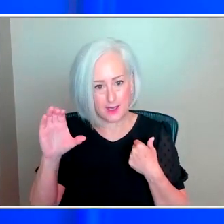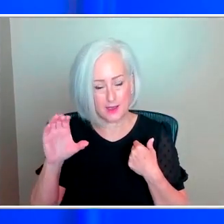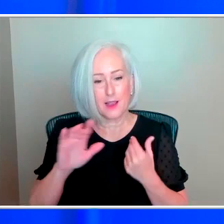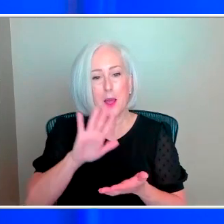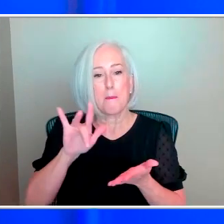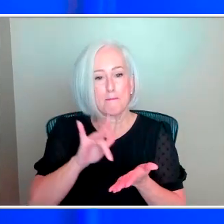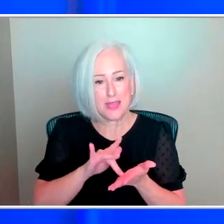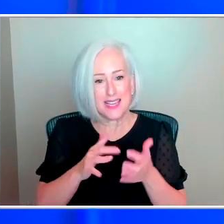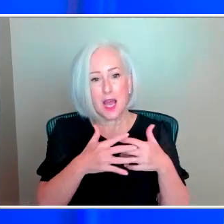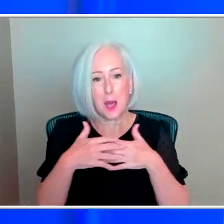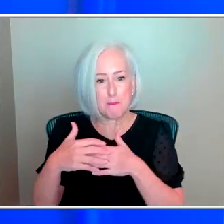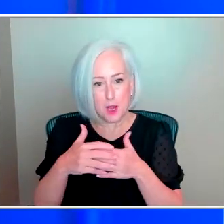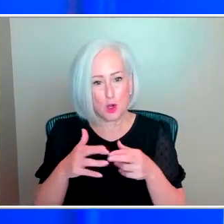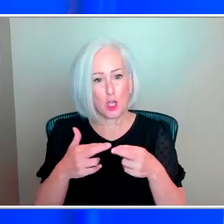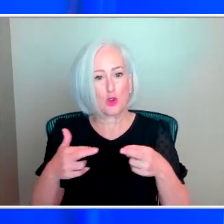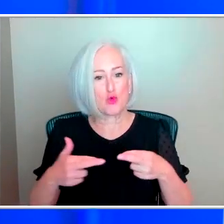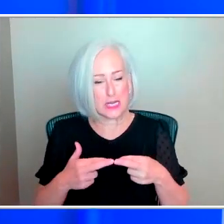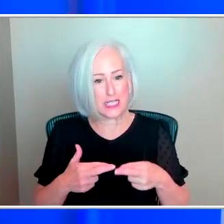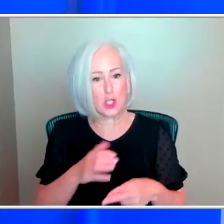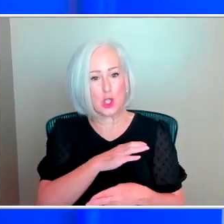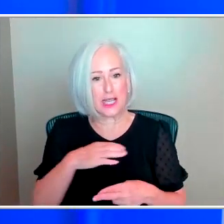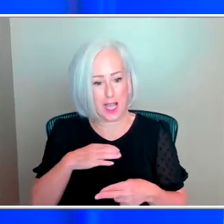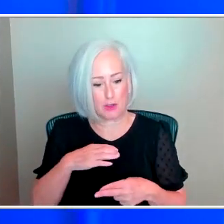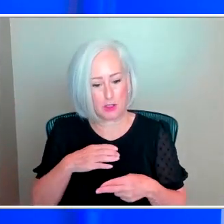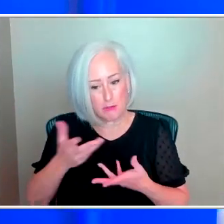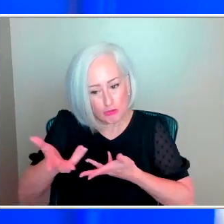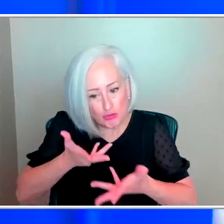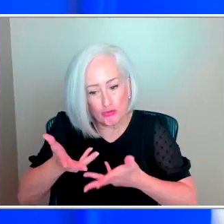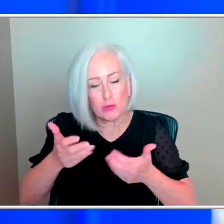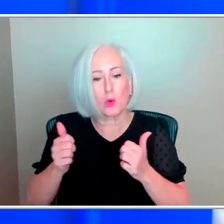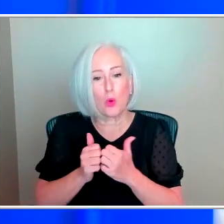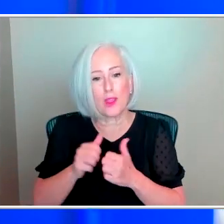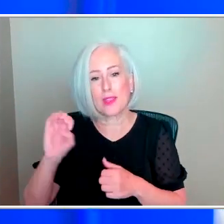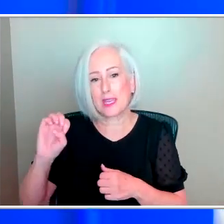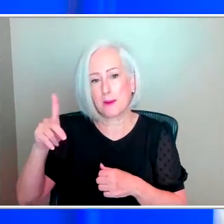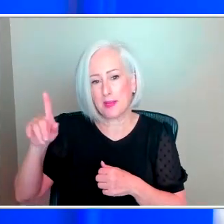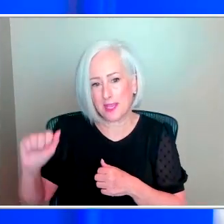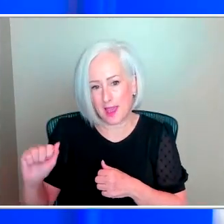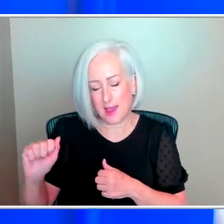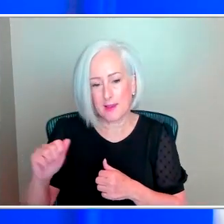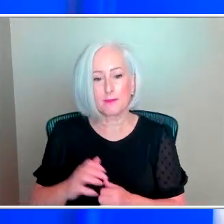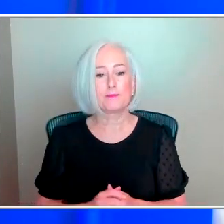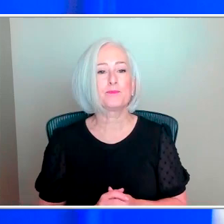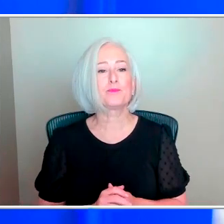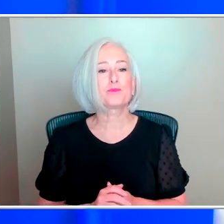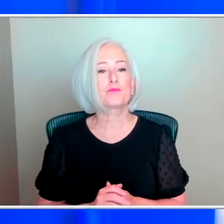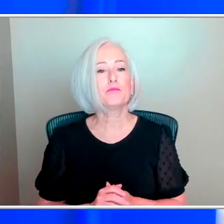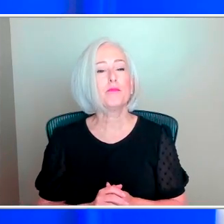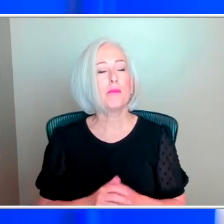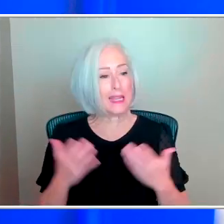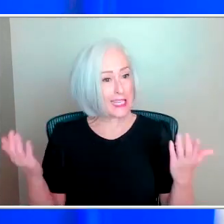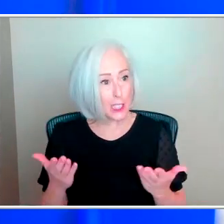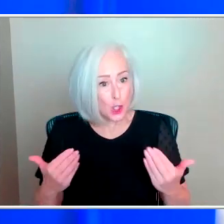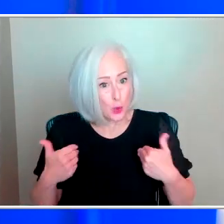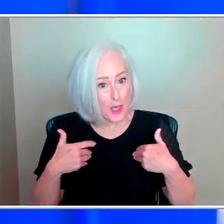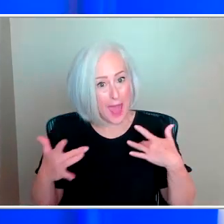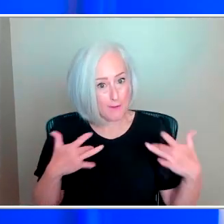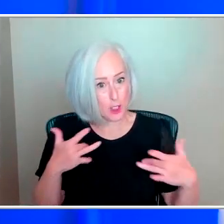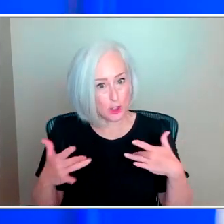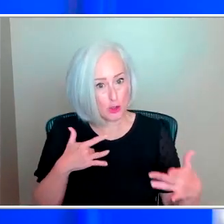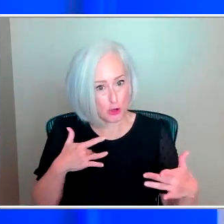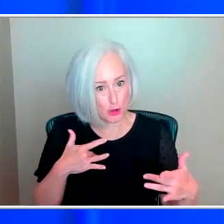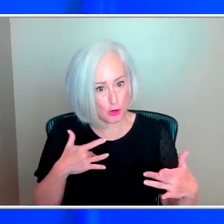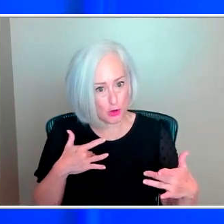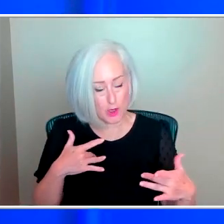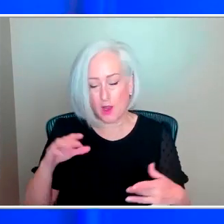that, and they work on it with the EPA. And so here, there's concern about it, and that MARC